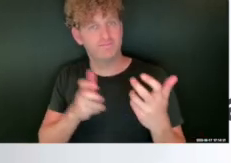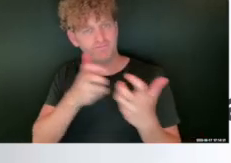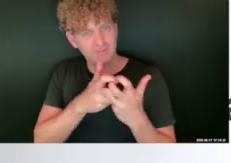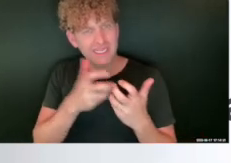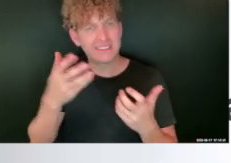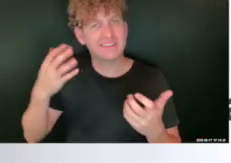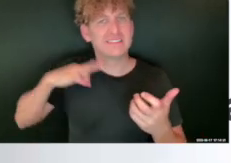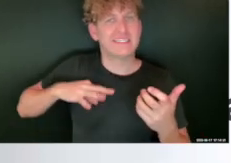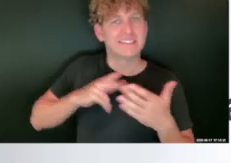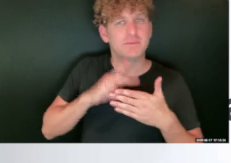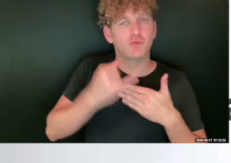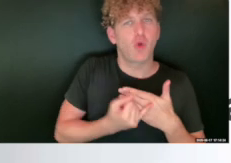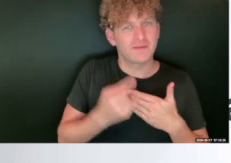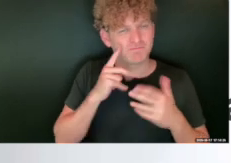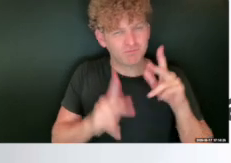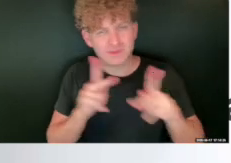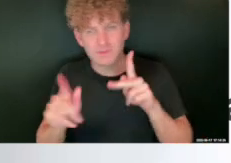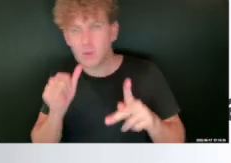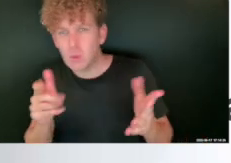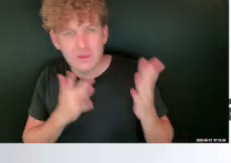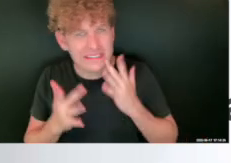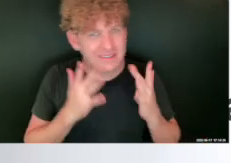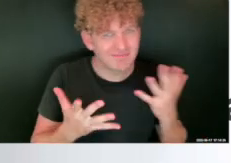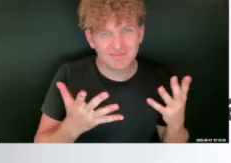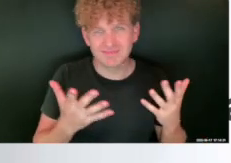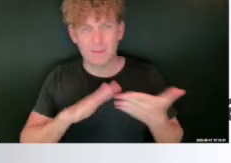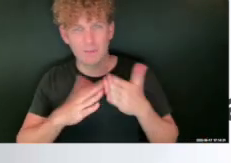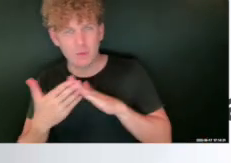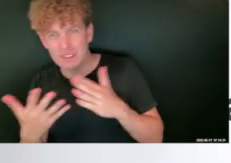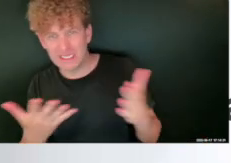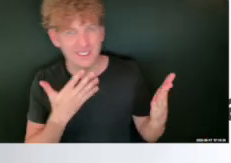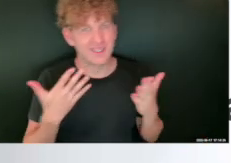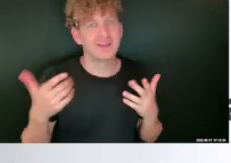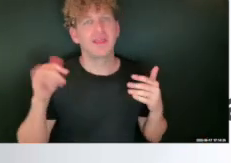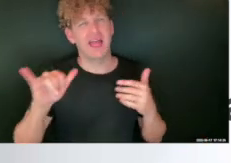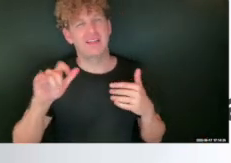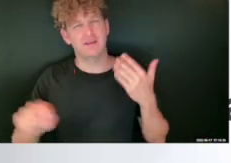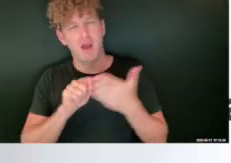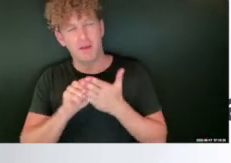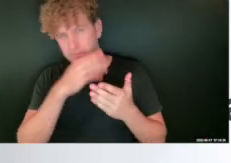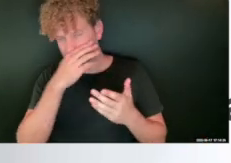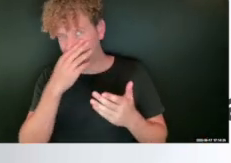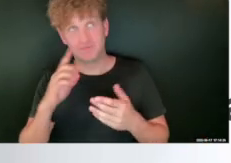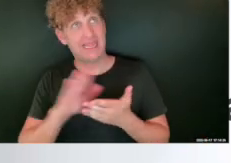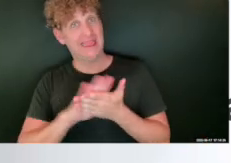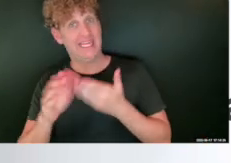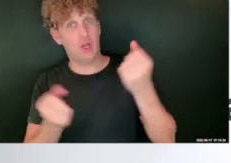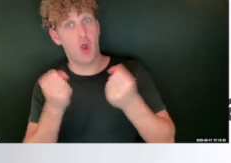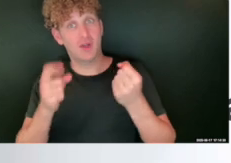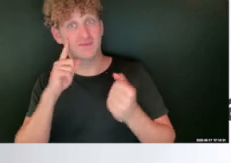for zero-emission off-road equipment through the Clean Off-Road Equipment Voucher Incentive Project,